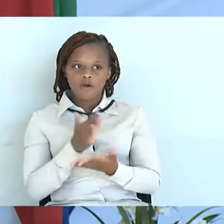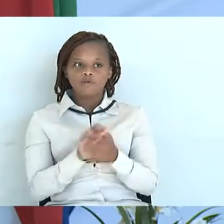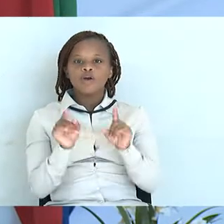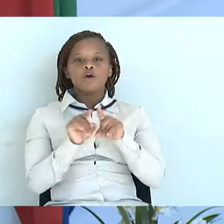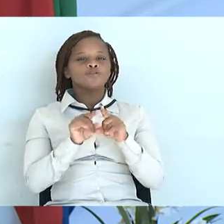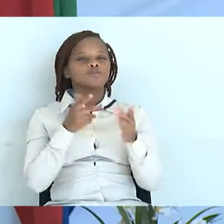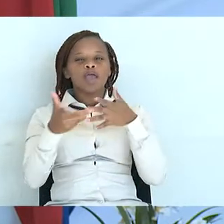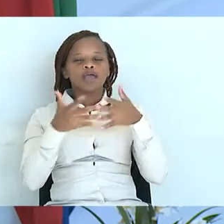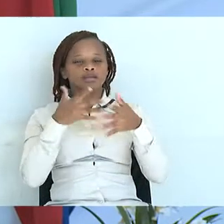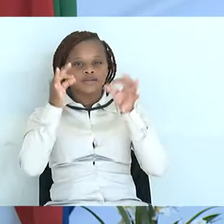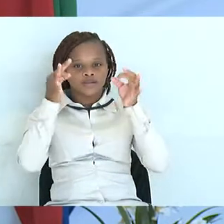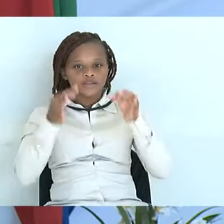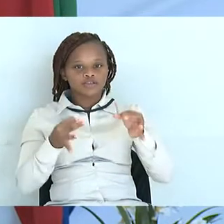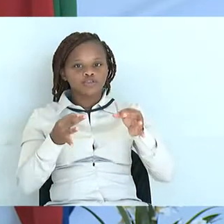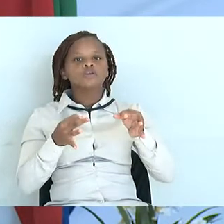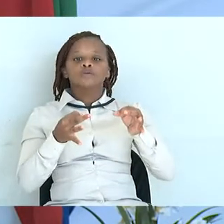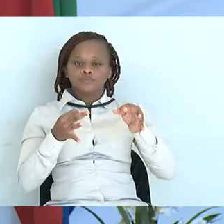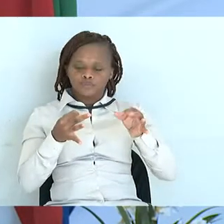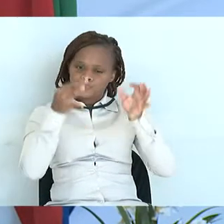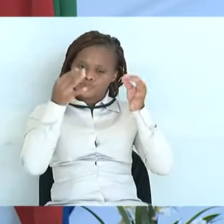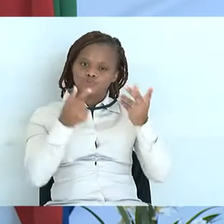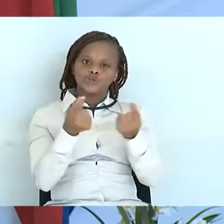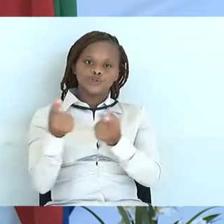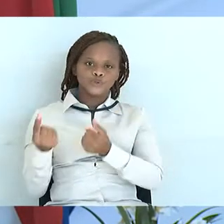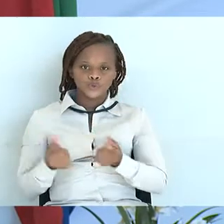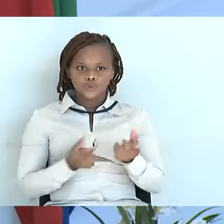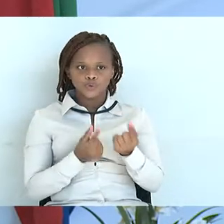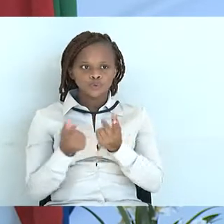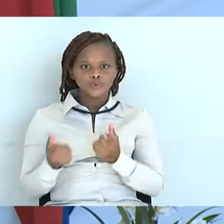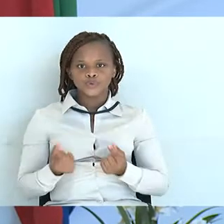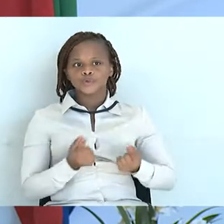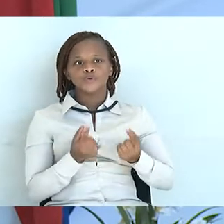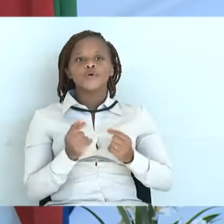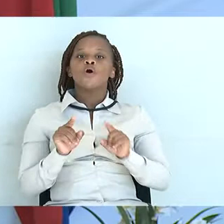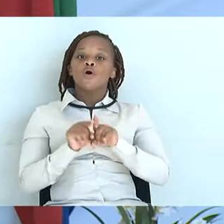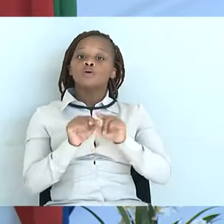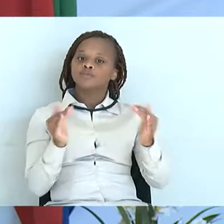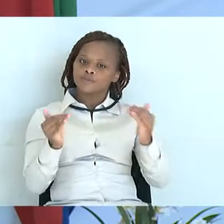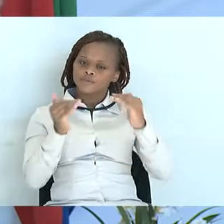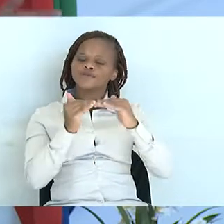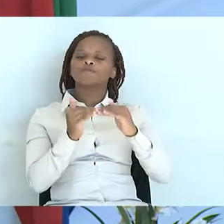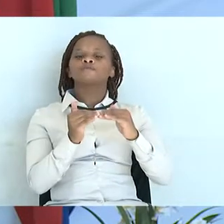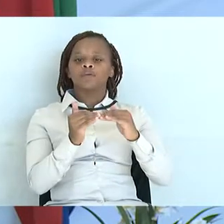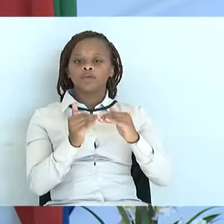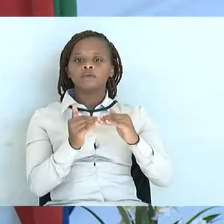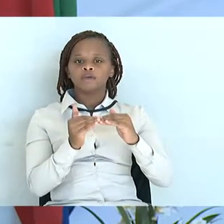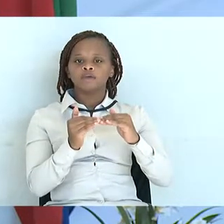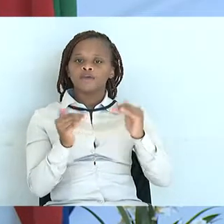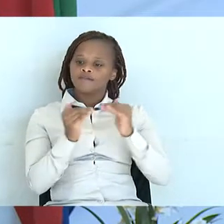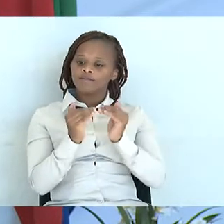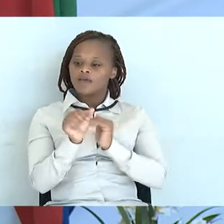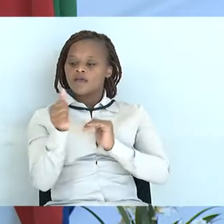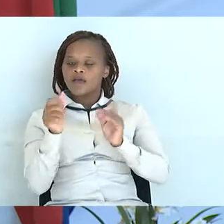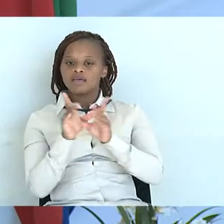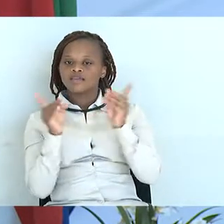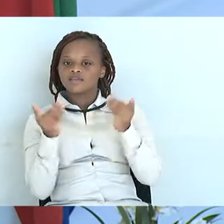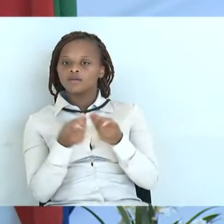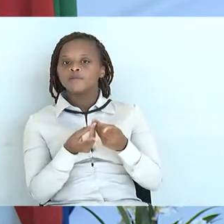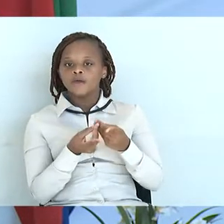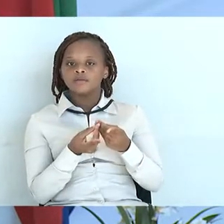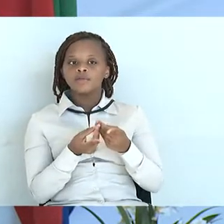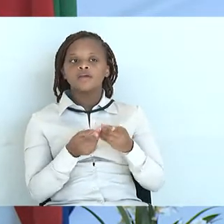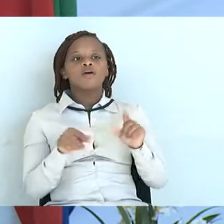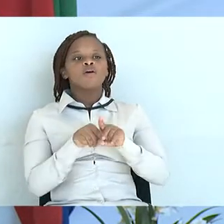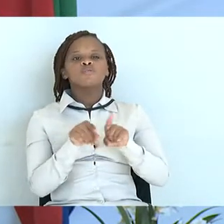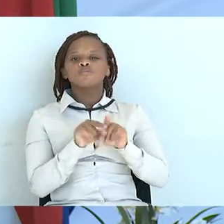decisions are taken without having to refer to another department and wait through a letter